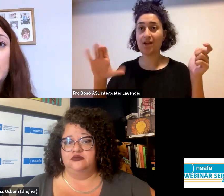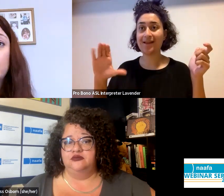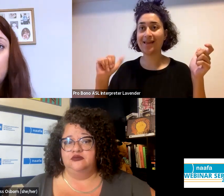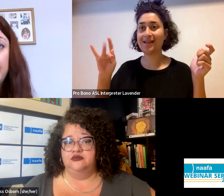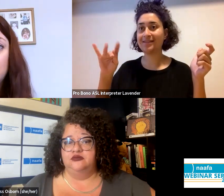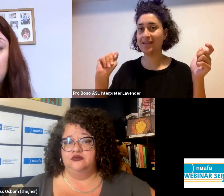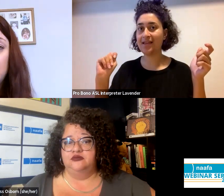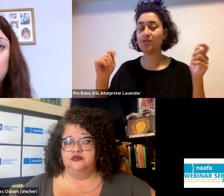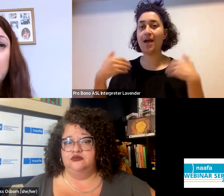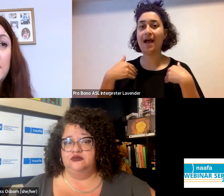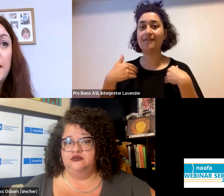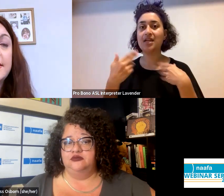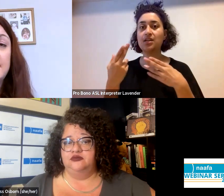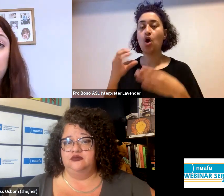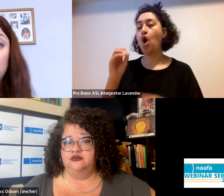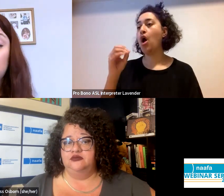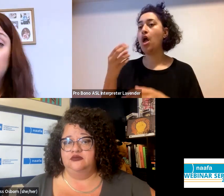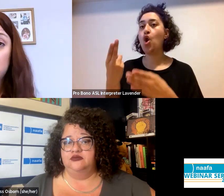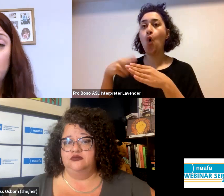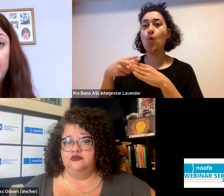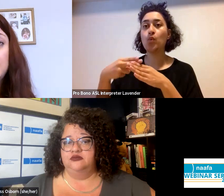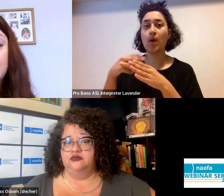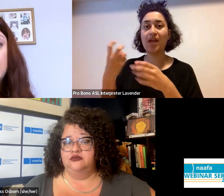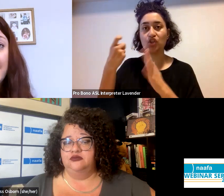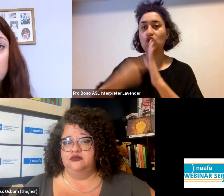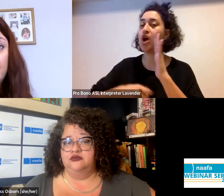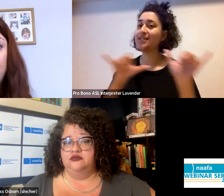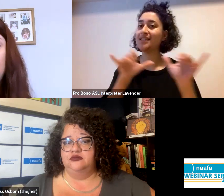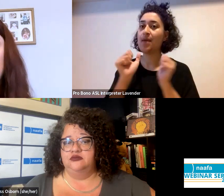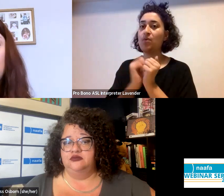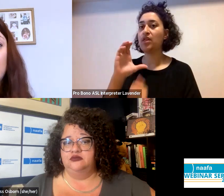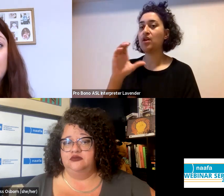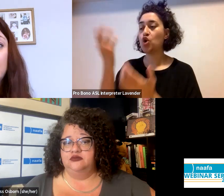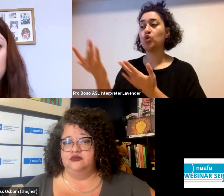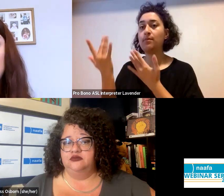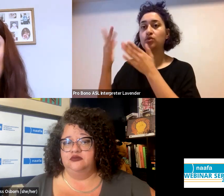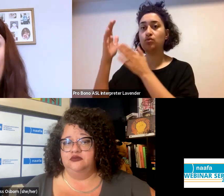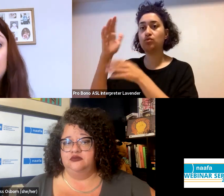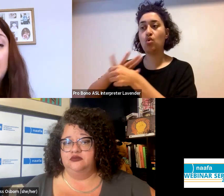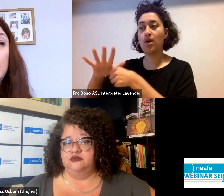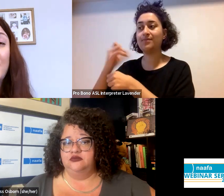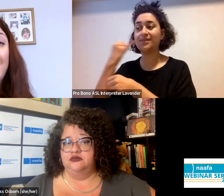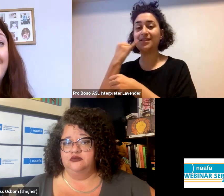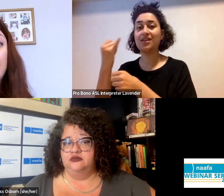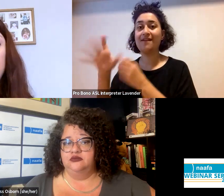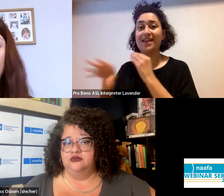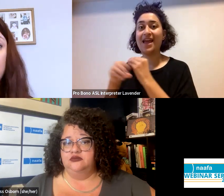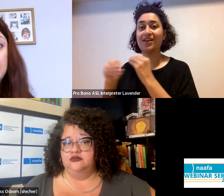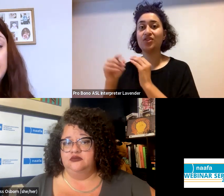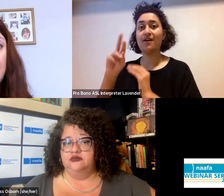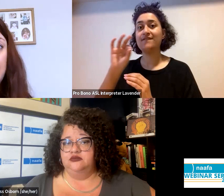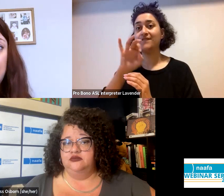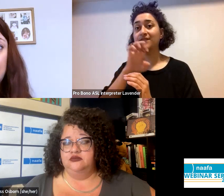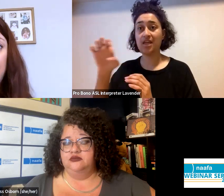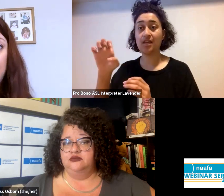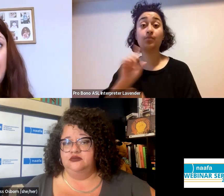charge an overweight charge. Same thing with crematoriums. There's an extra fee if you're over a certain weight. Where I am, there